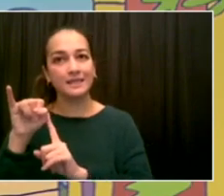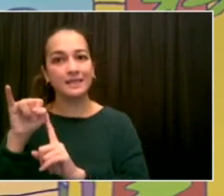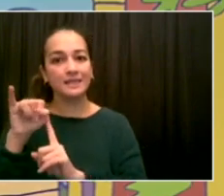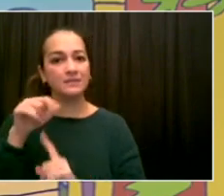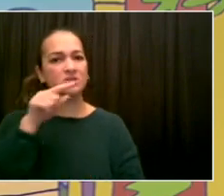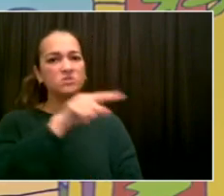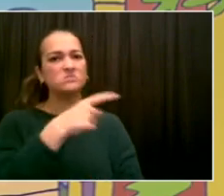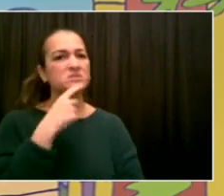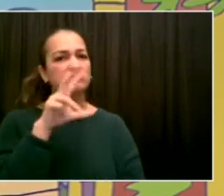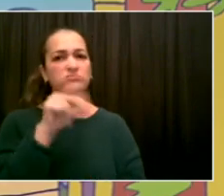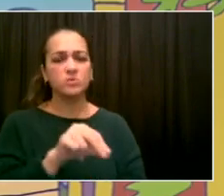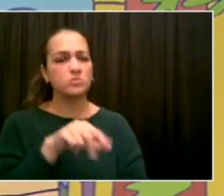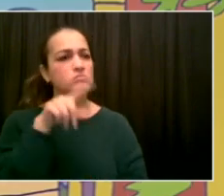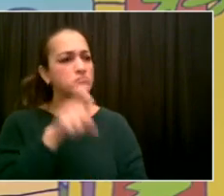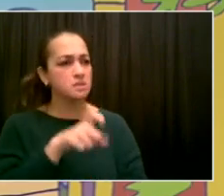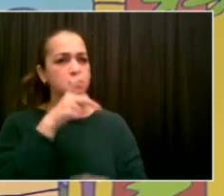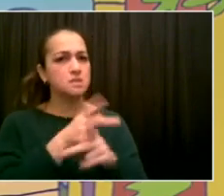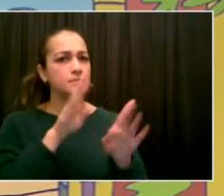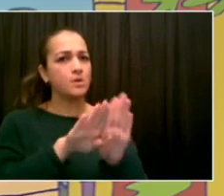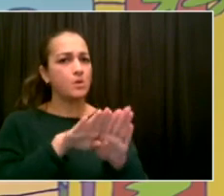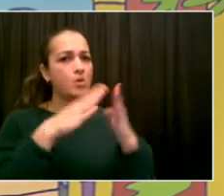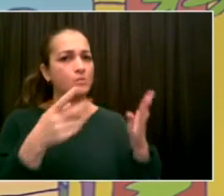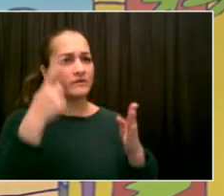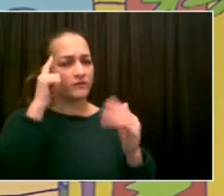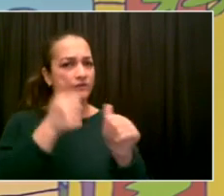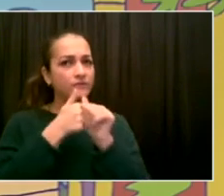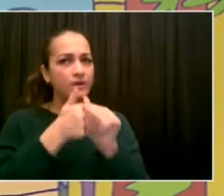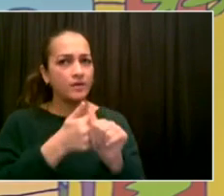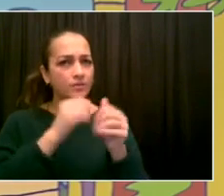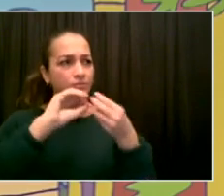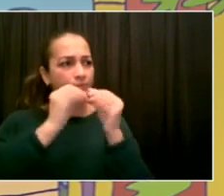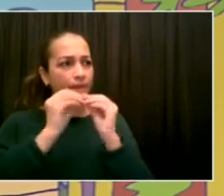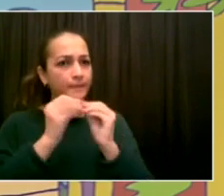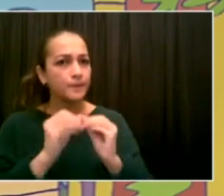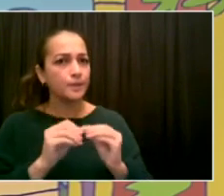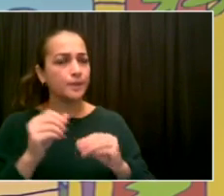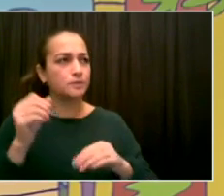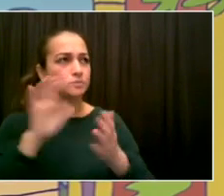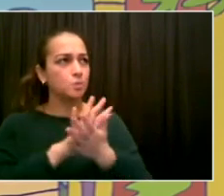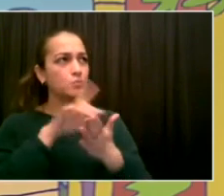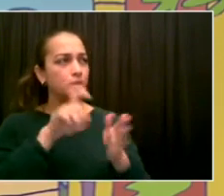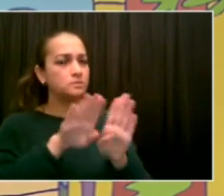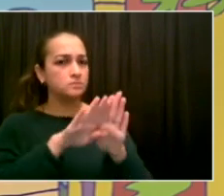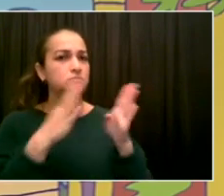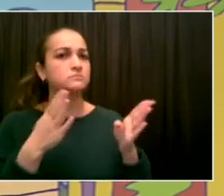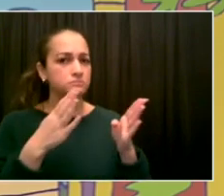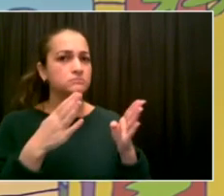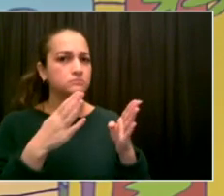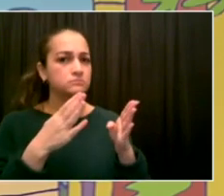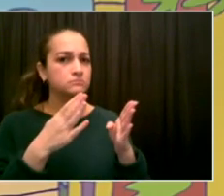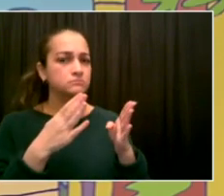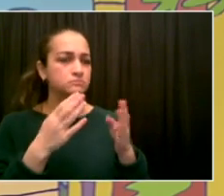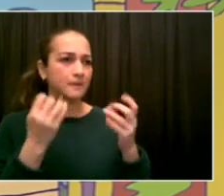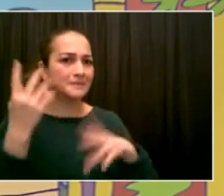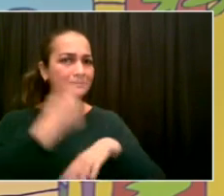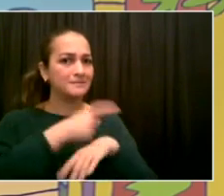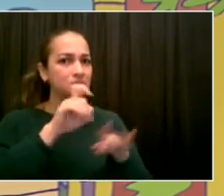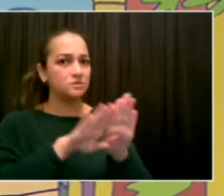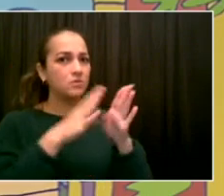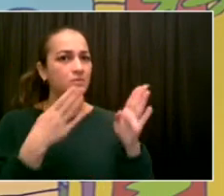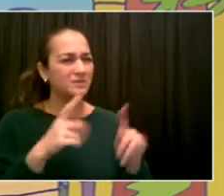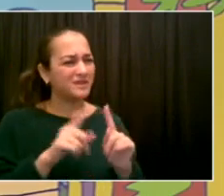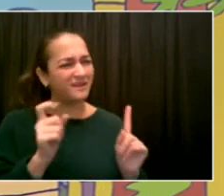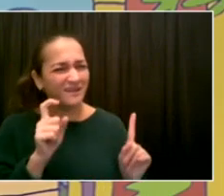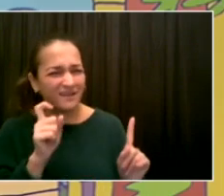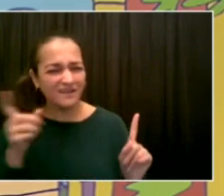And obviously the school holiday has gotten the school calendar has gotten very, very full. And